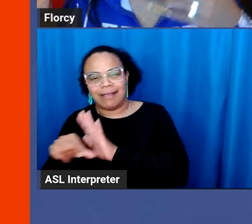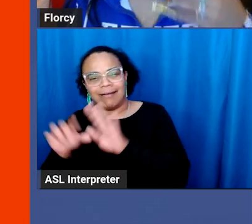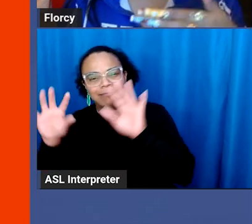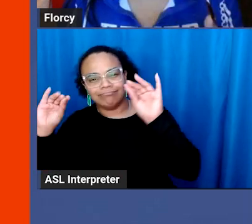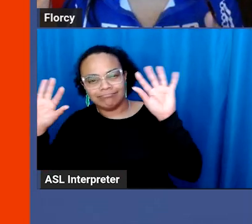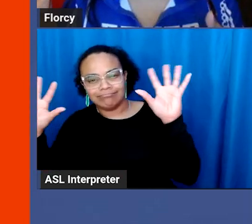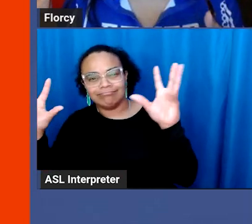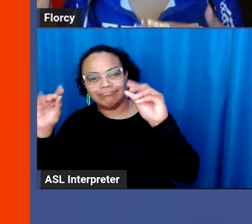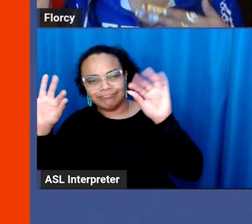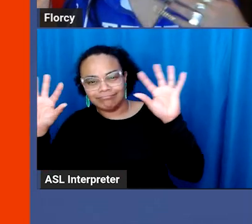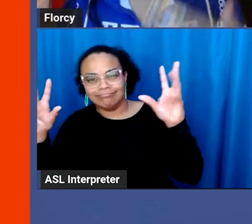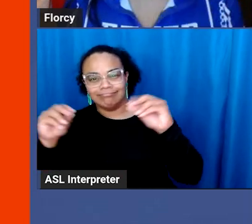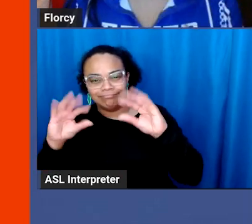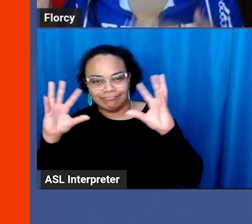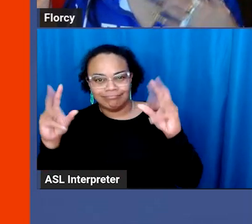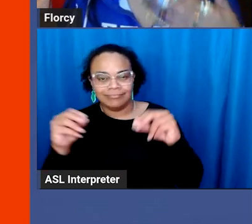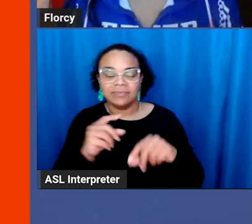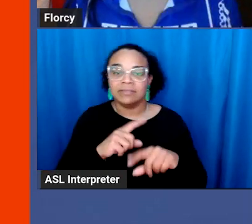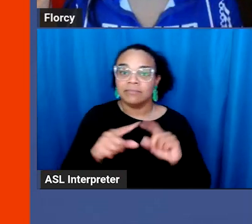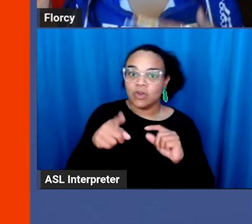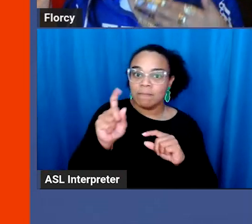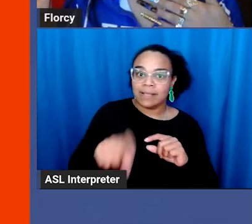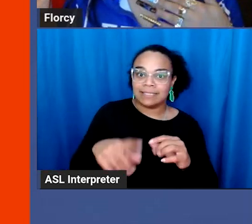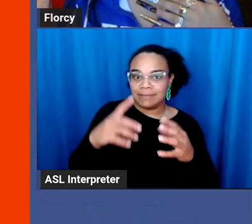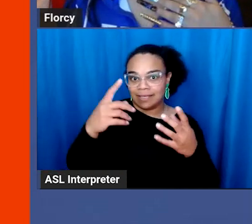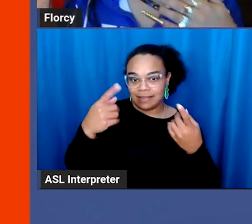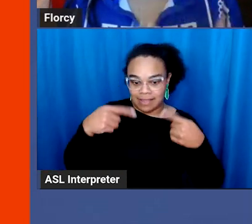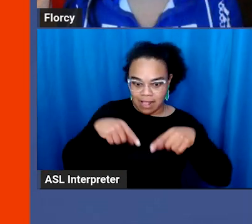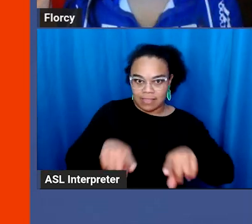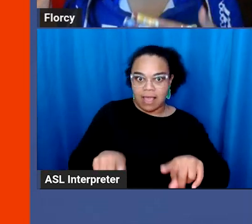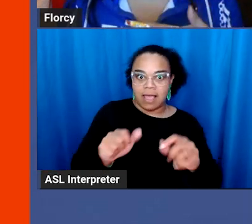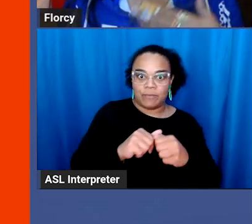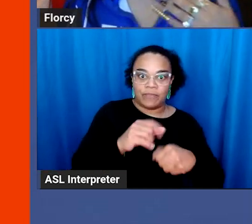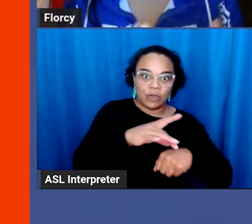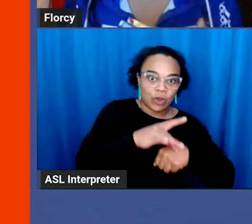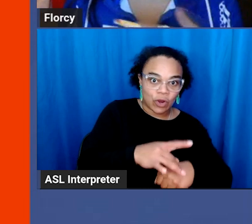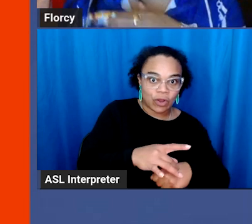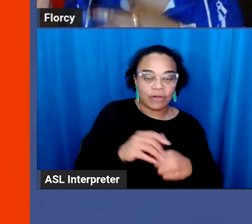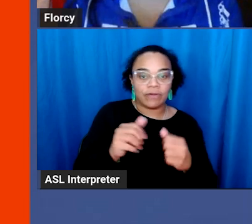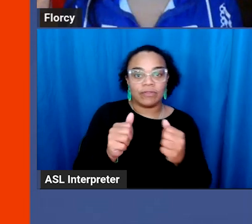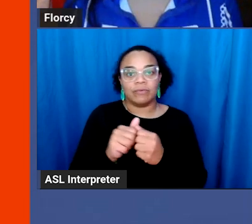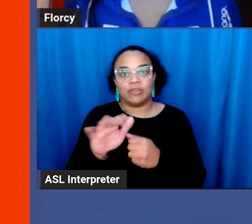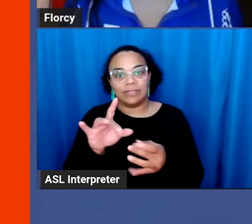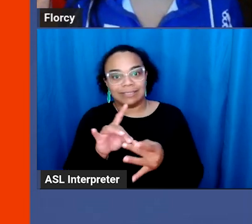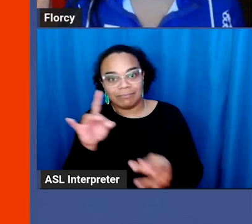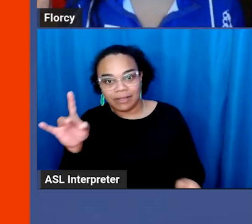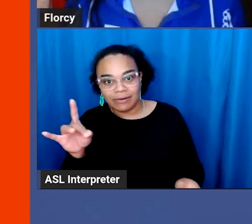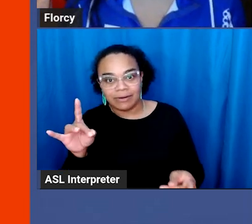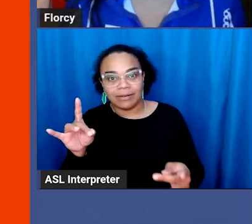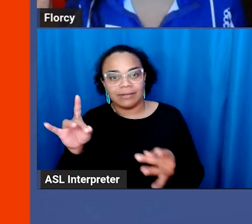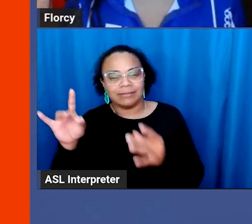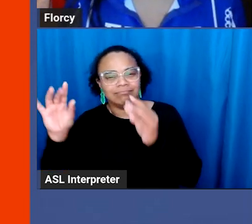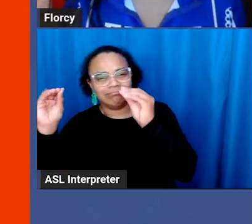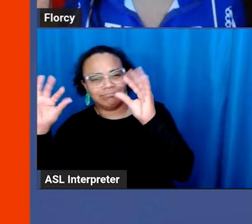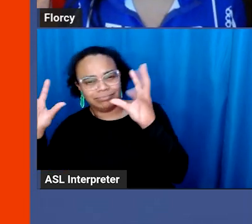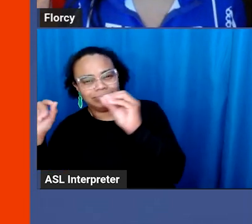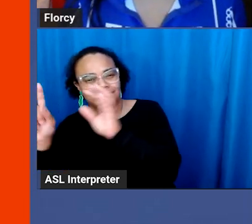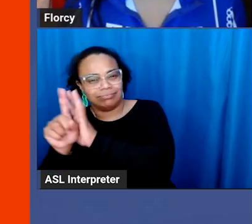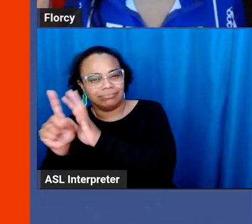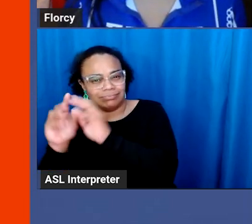just being in alignment, like with the earth, like with yourself, like with your spirits, with your foundation, like all of that. Like it's just very important